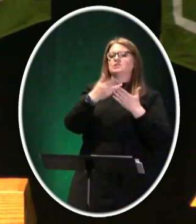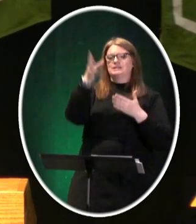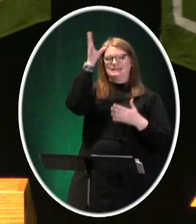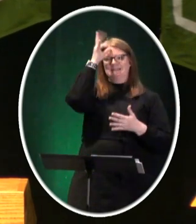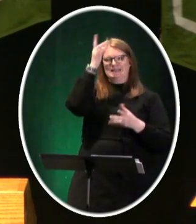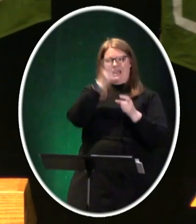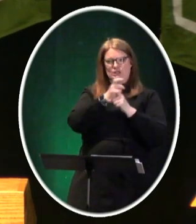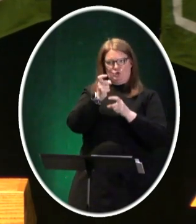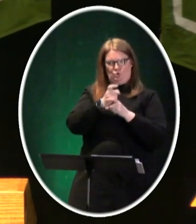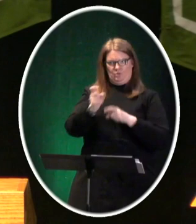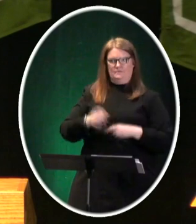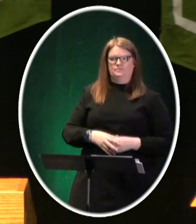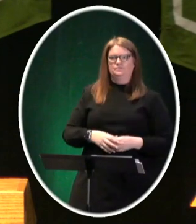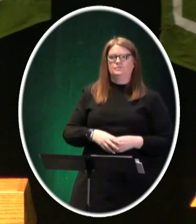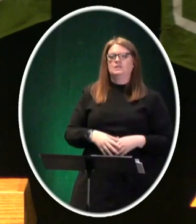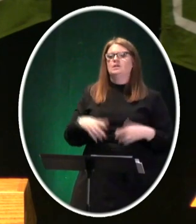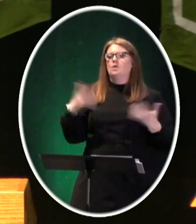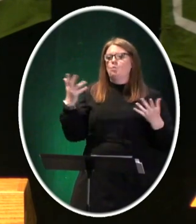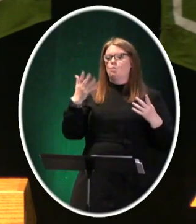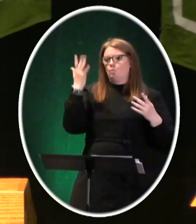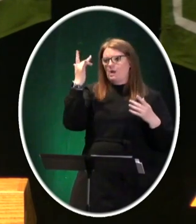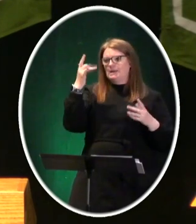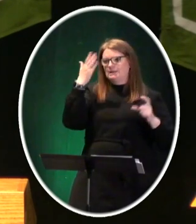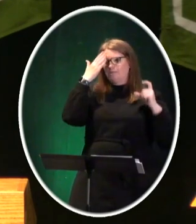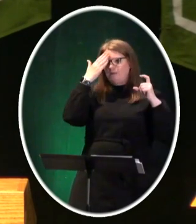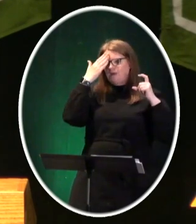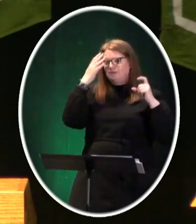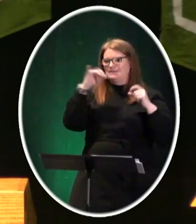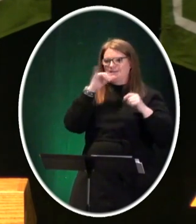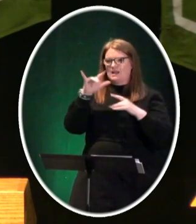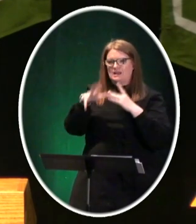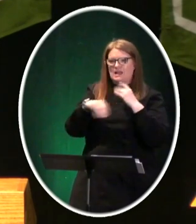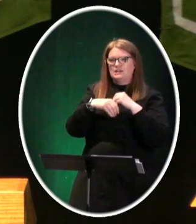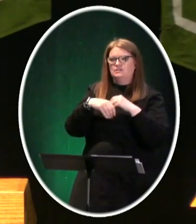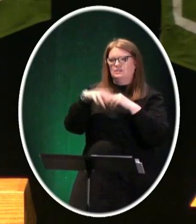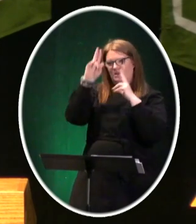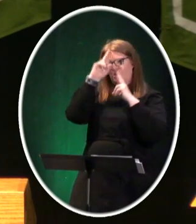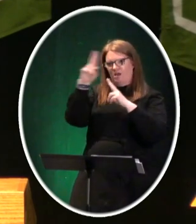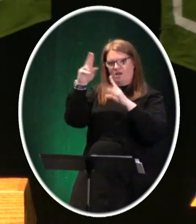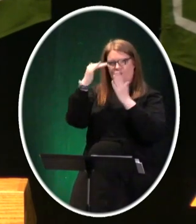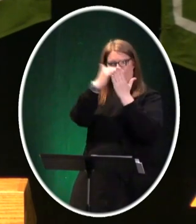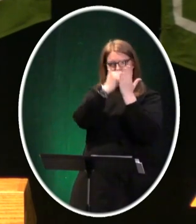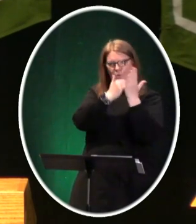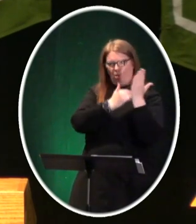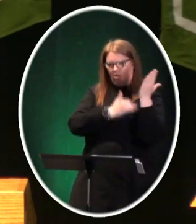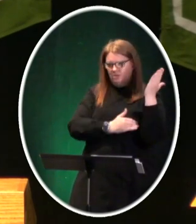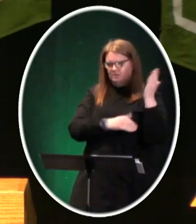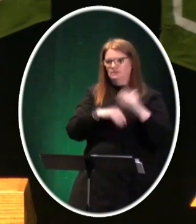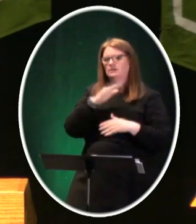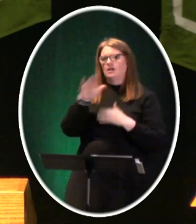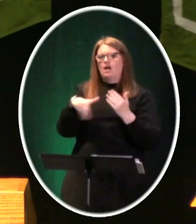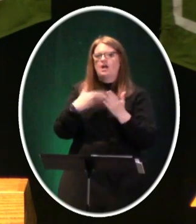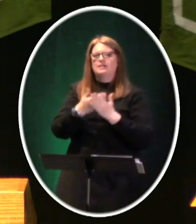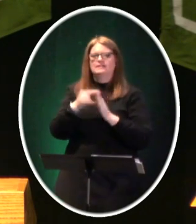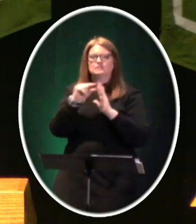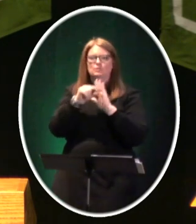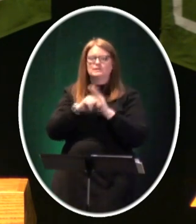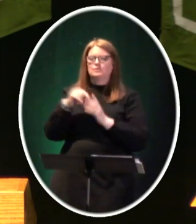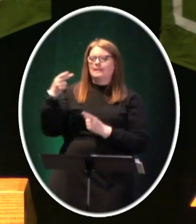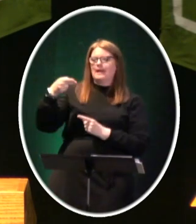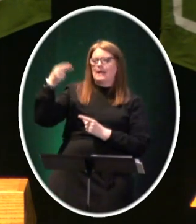for you. Why did the pirate not make the president's honor roll? Because all his grades were in the high seas.